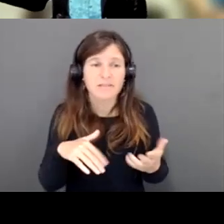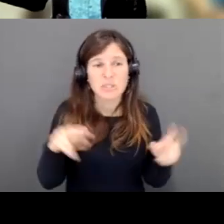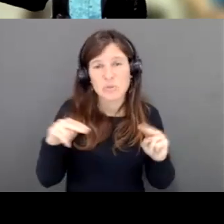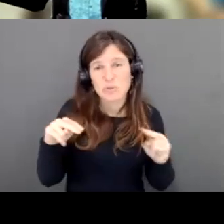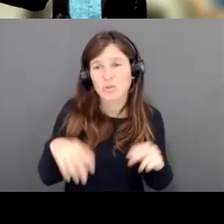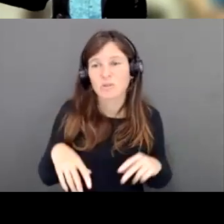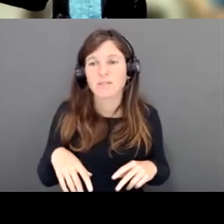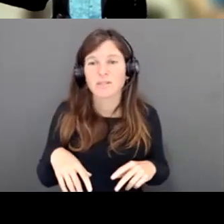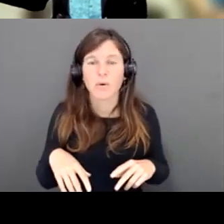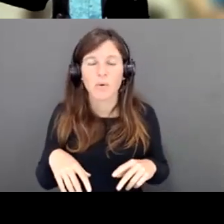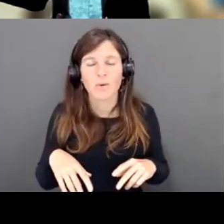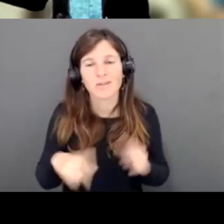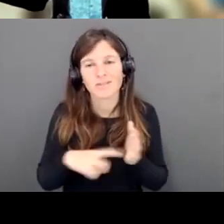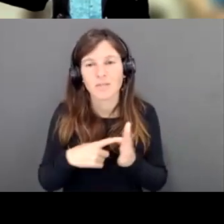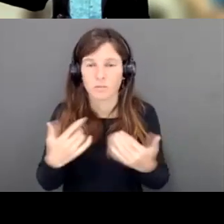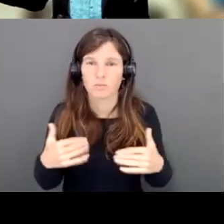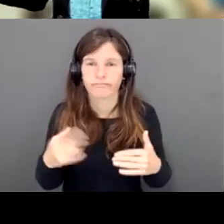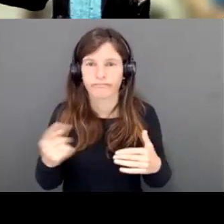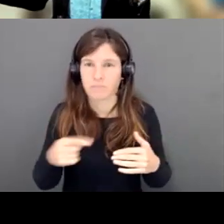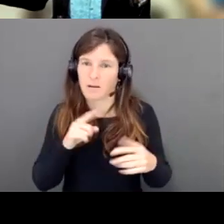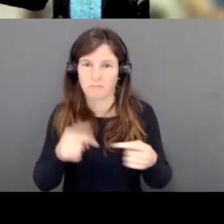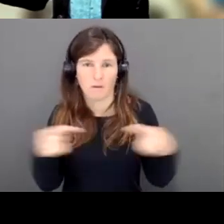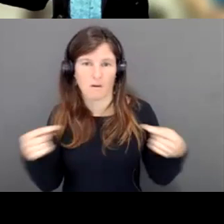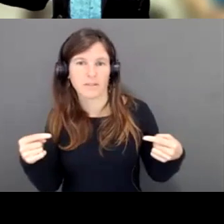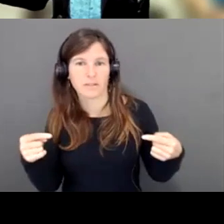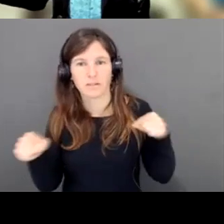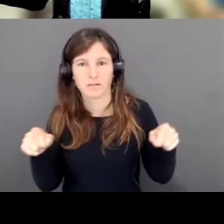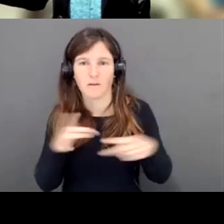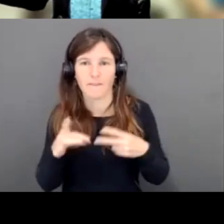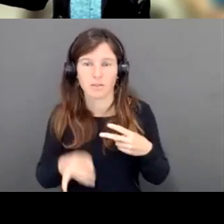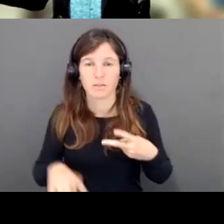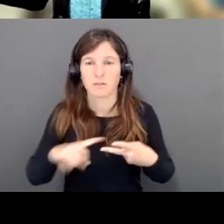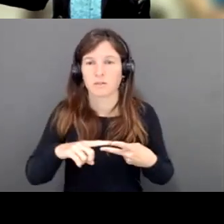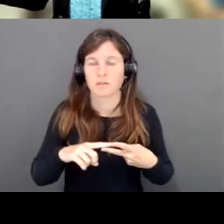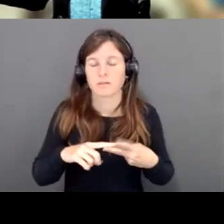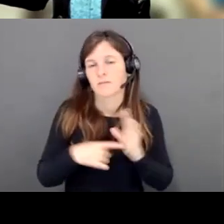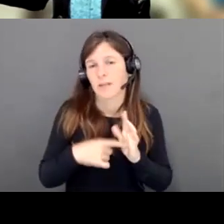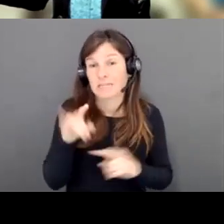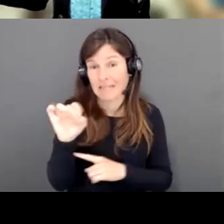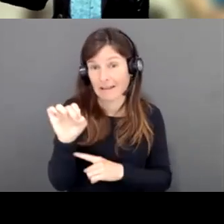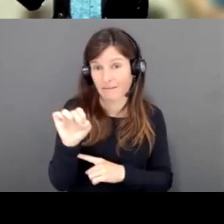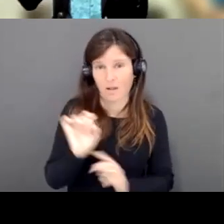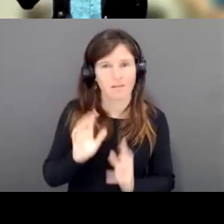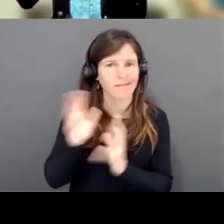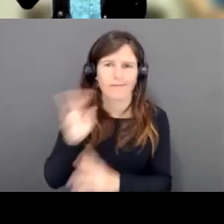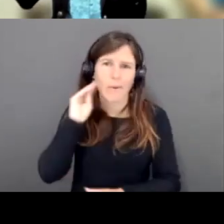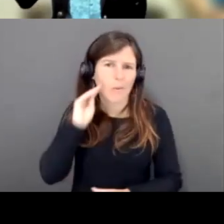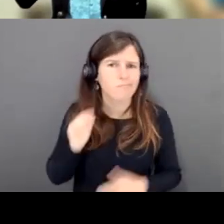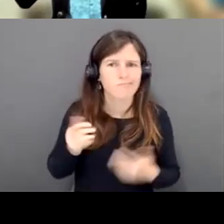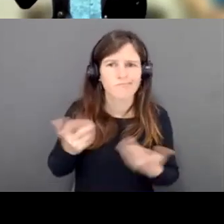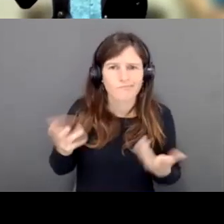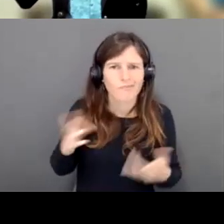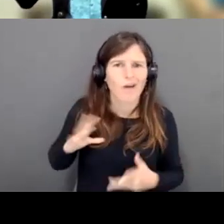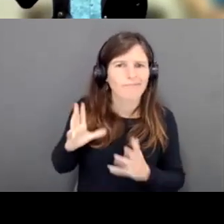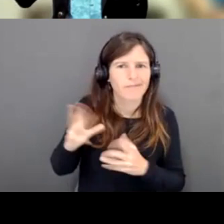which in this case, would be maybe leave him at home and we don't think that this is a reportable offense. It might be